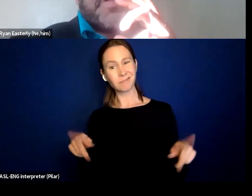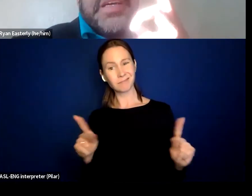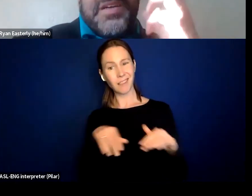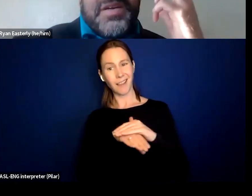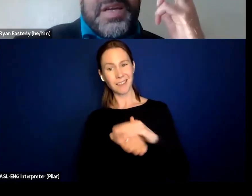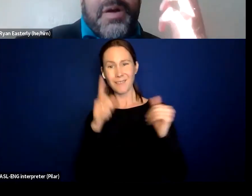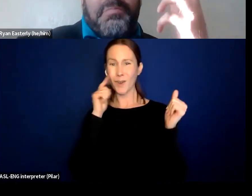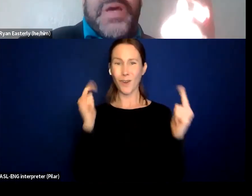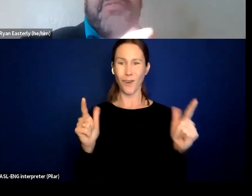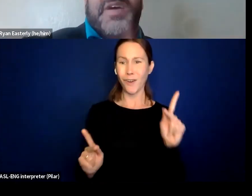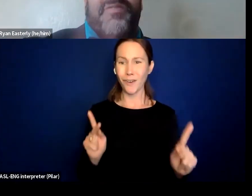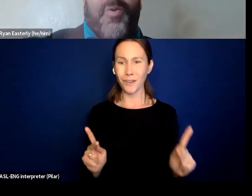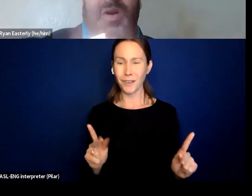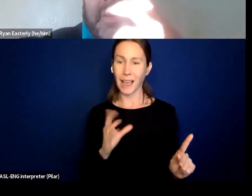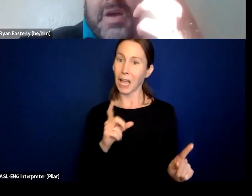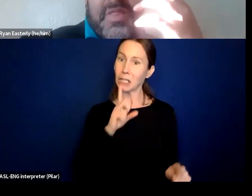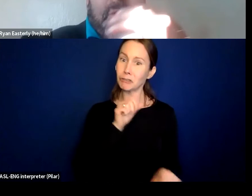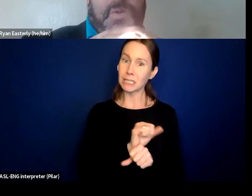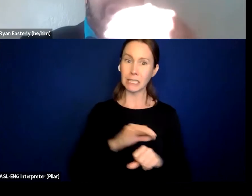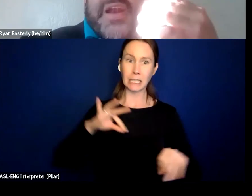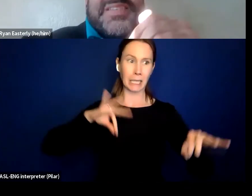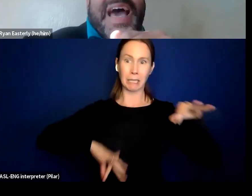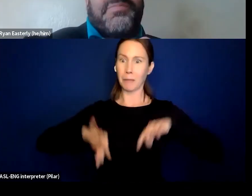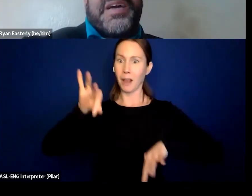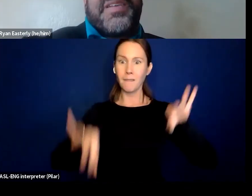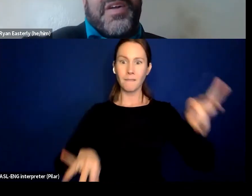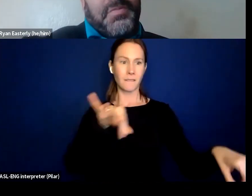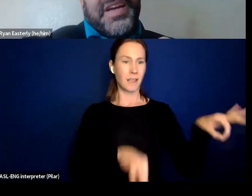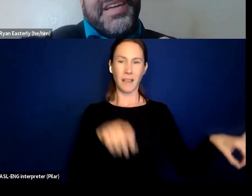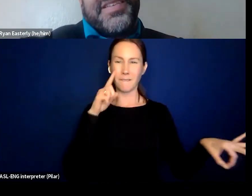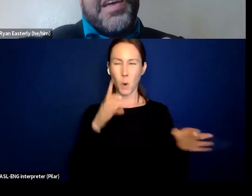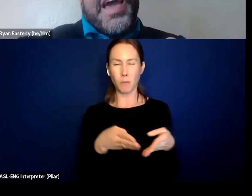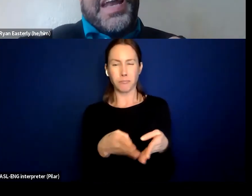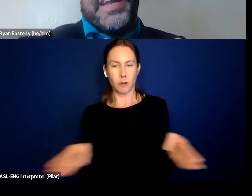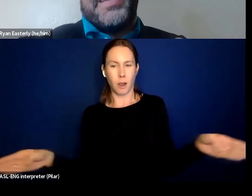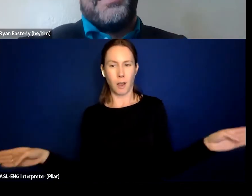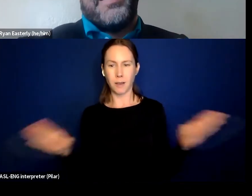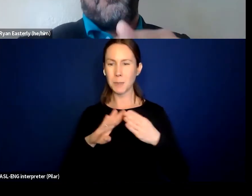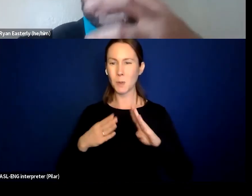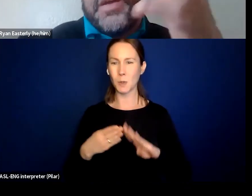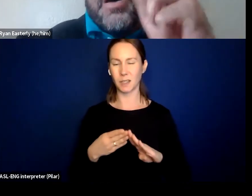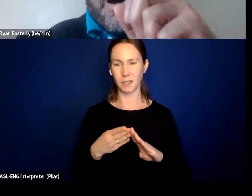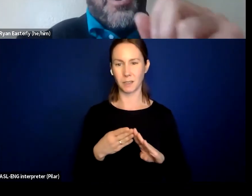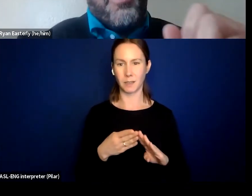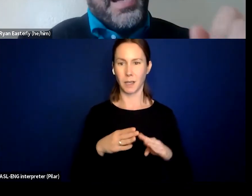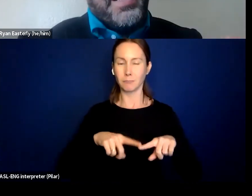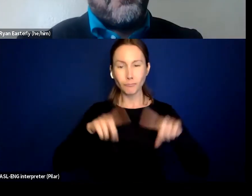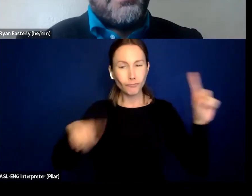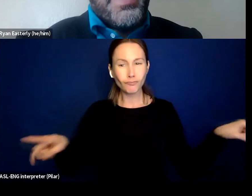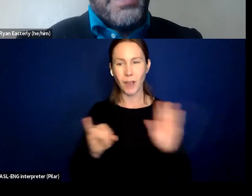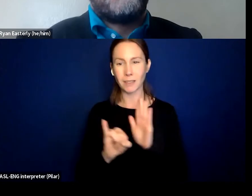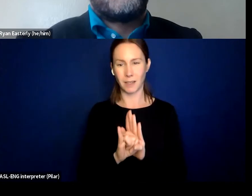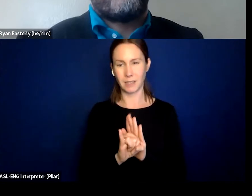and really, benefit for the broadest aspects of the communities and identities that we all